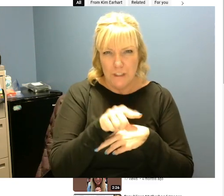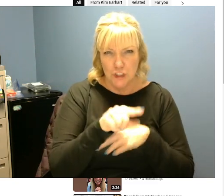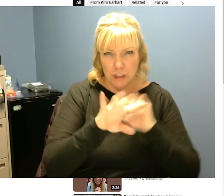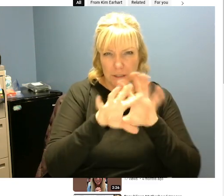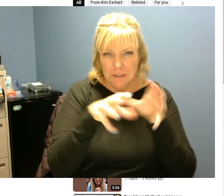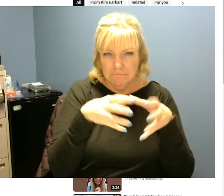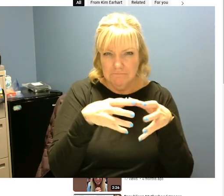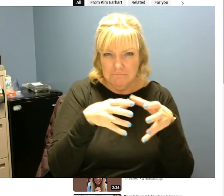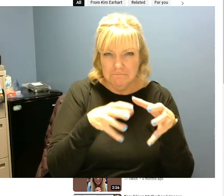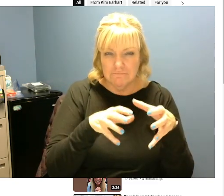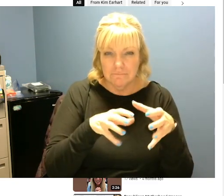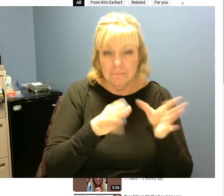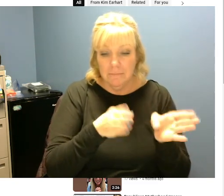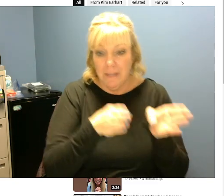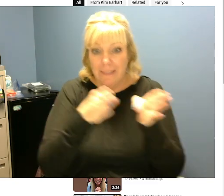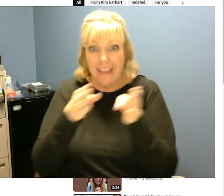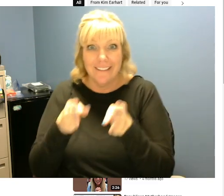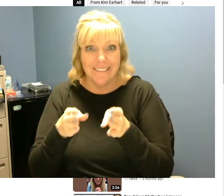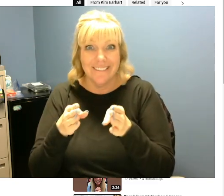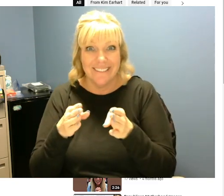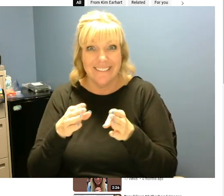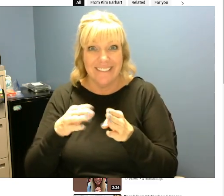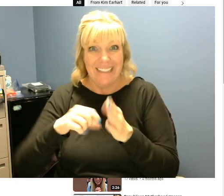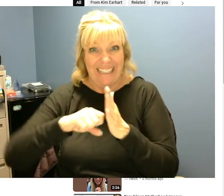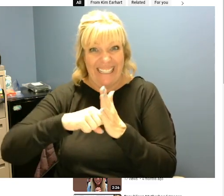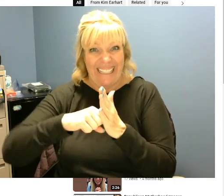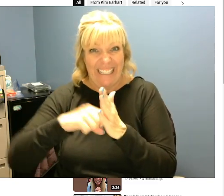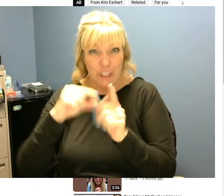are, you're going to answer that question.